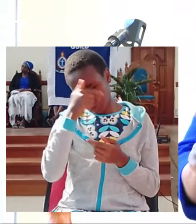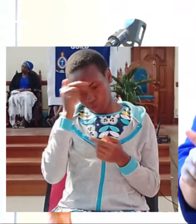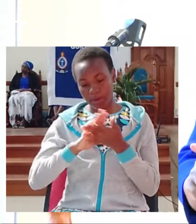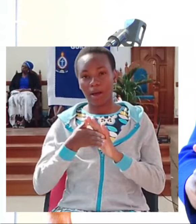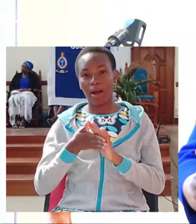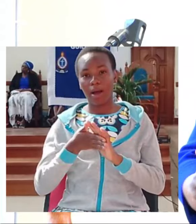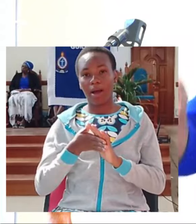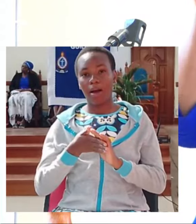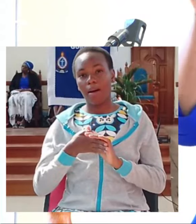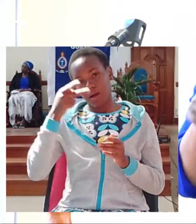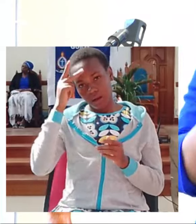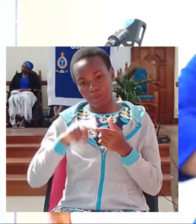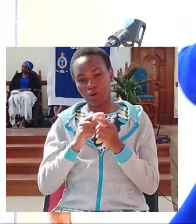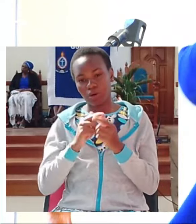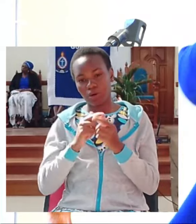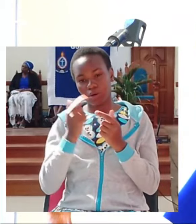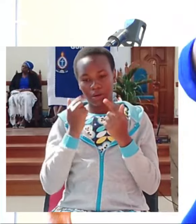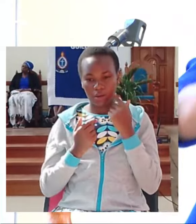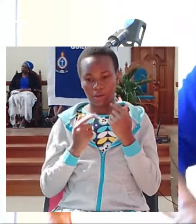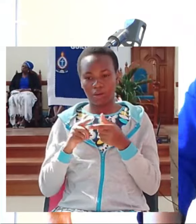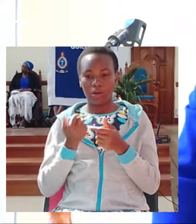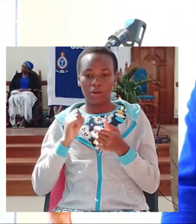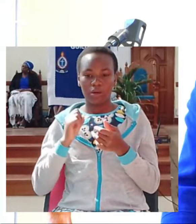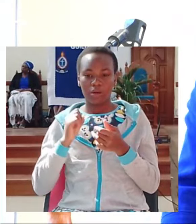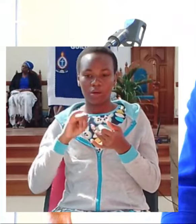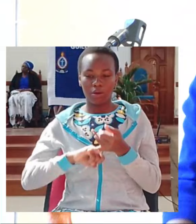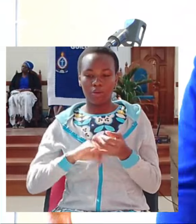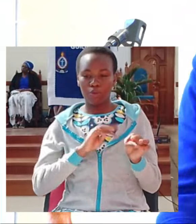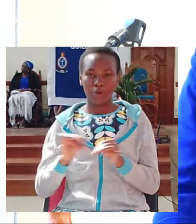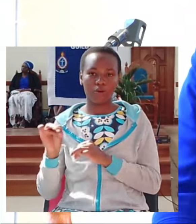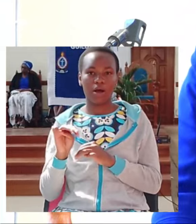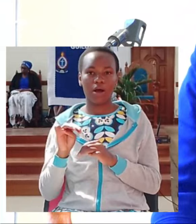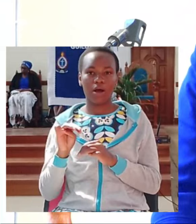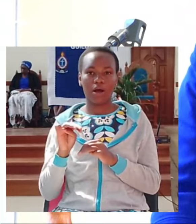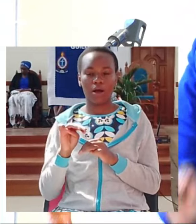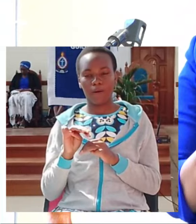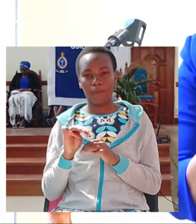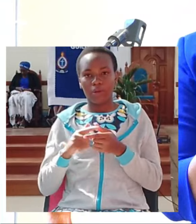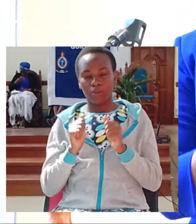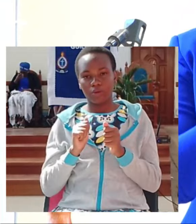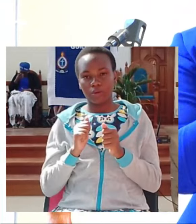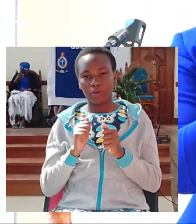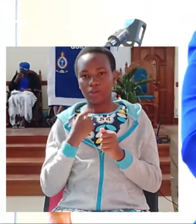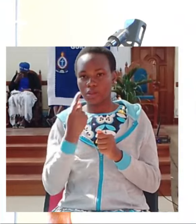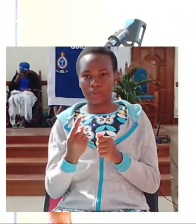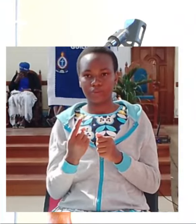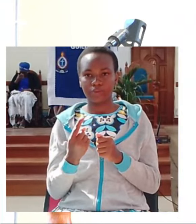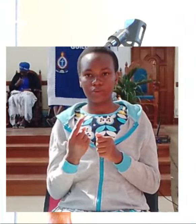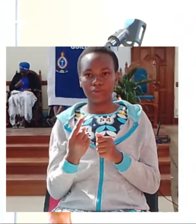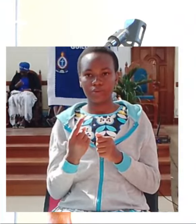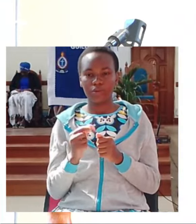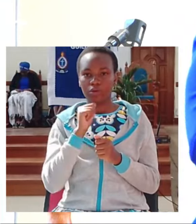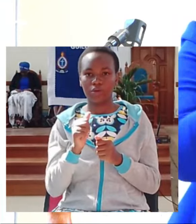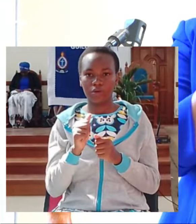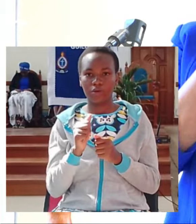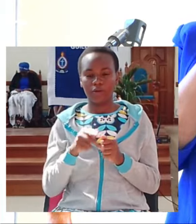mean you would not cry if that spouse was taken away from you? Does it mean you would not